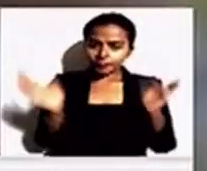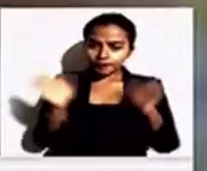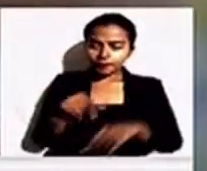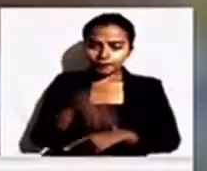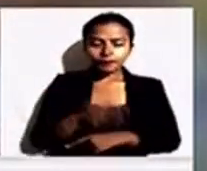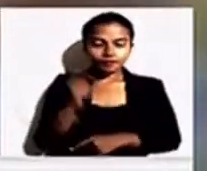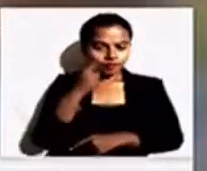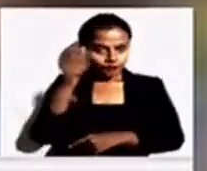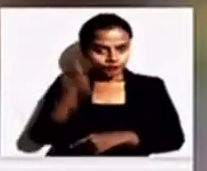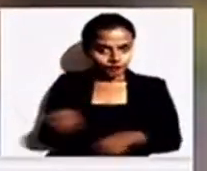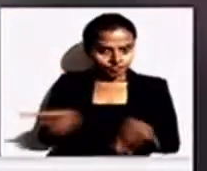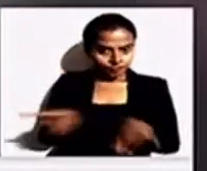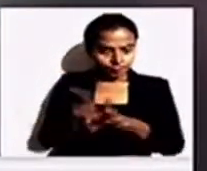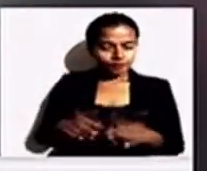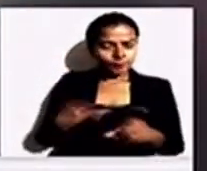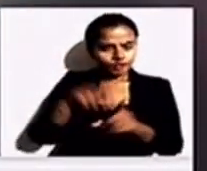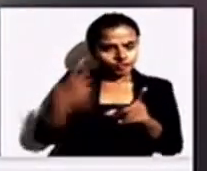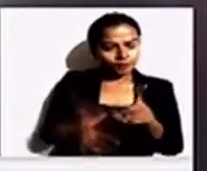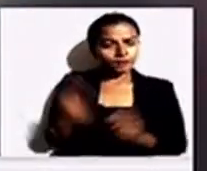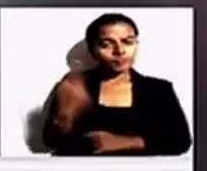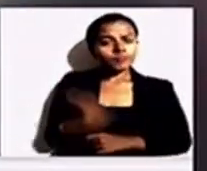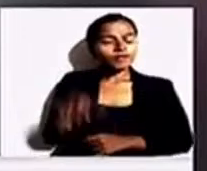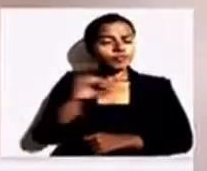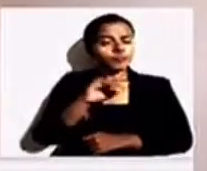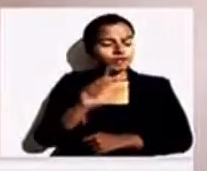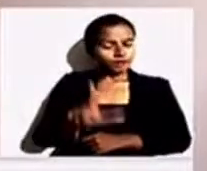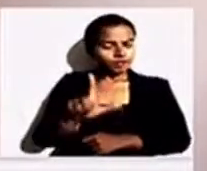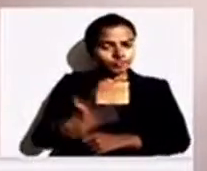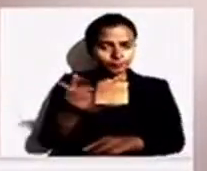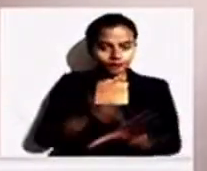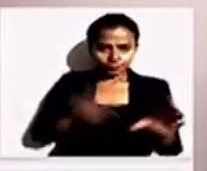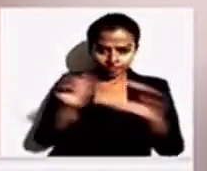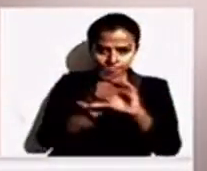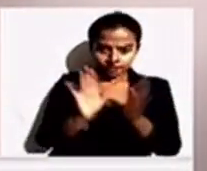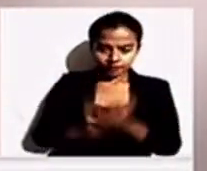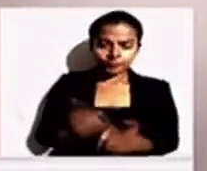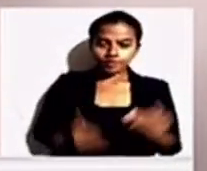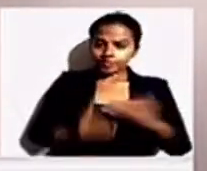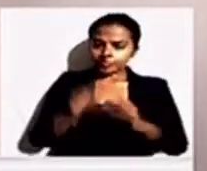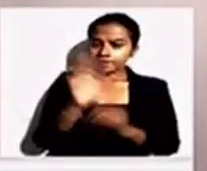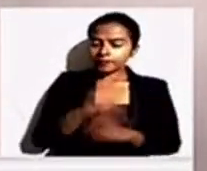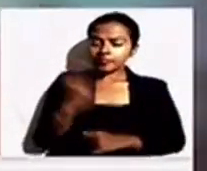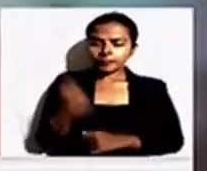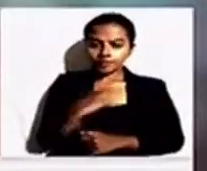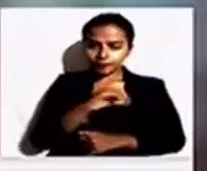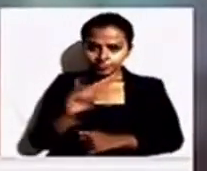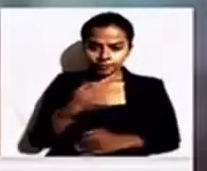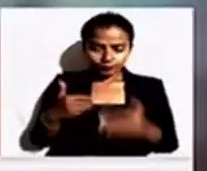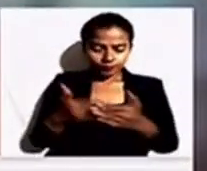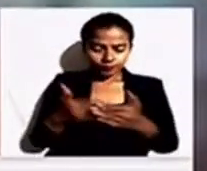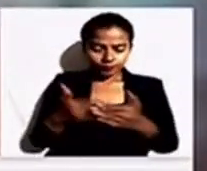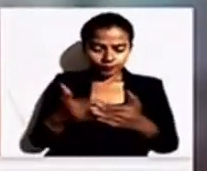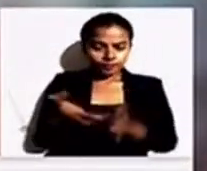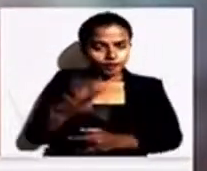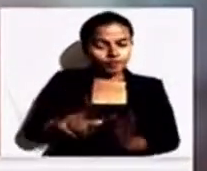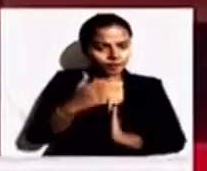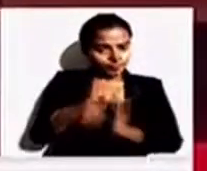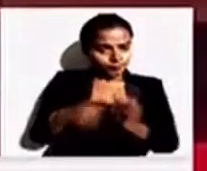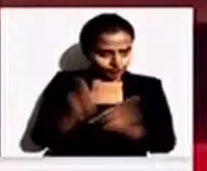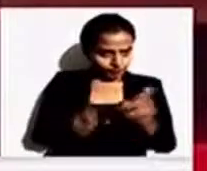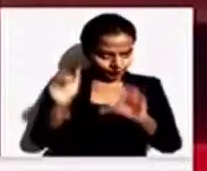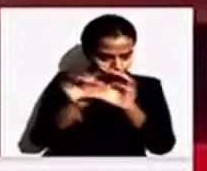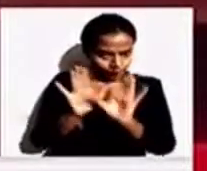in 2007 and ratified it in 2016, although the local enabling legislation is yet to be